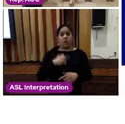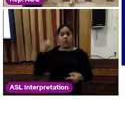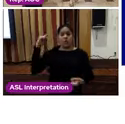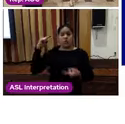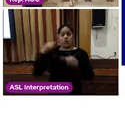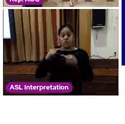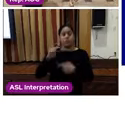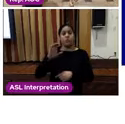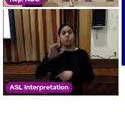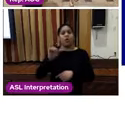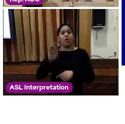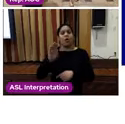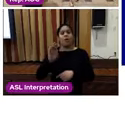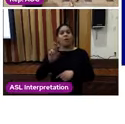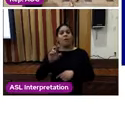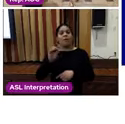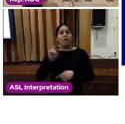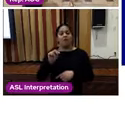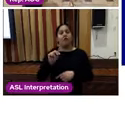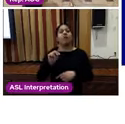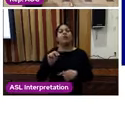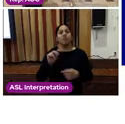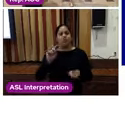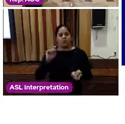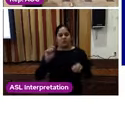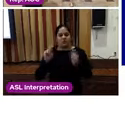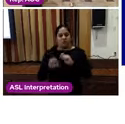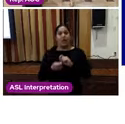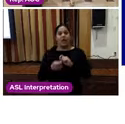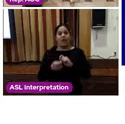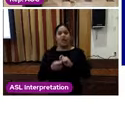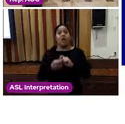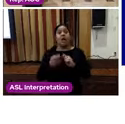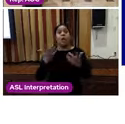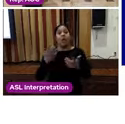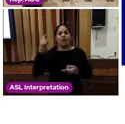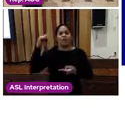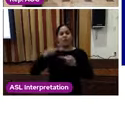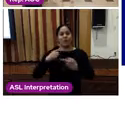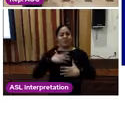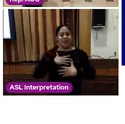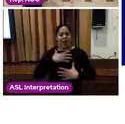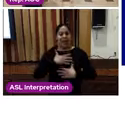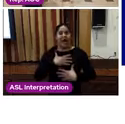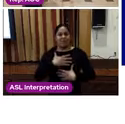also can help tackle incidents of childhood and adult asthma.